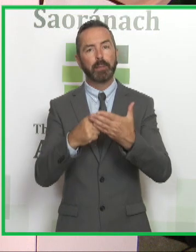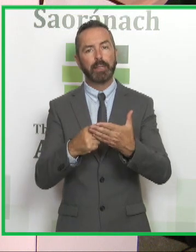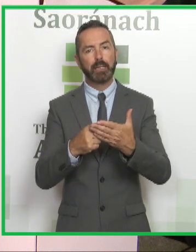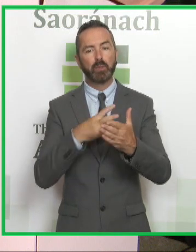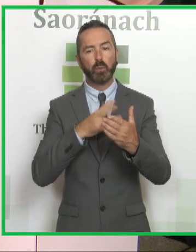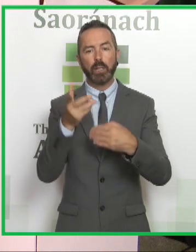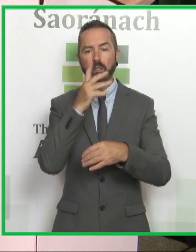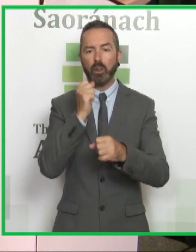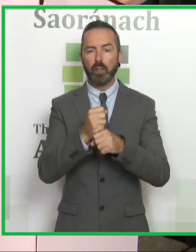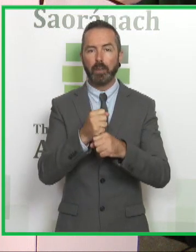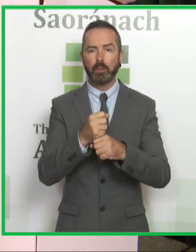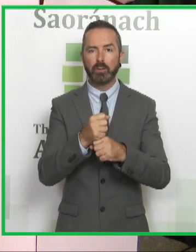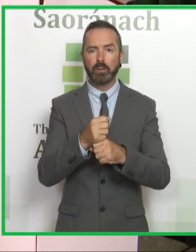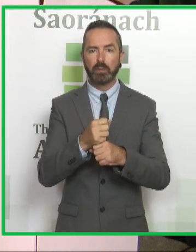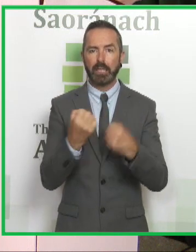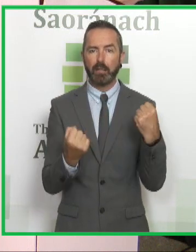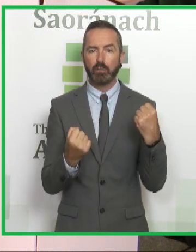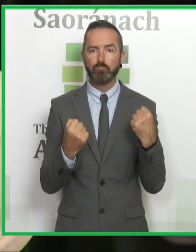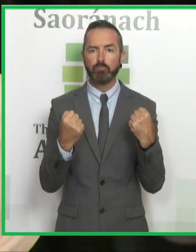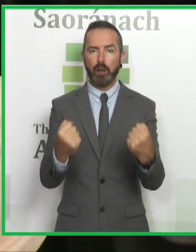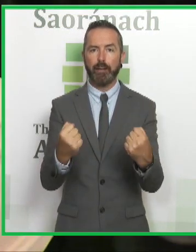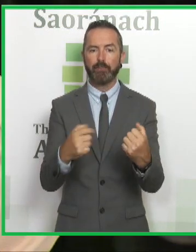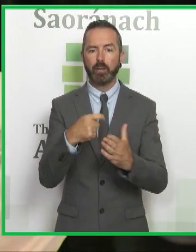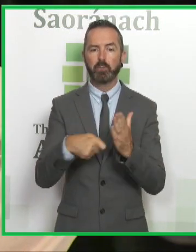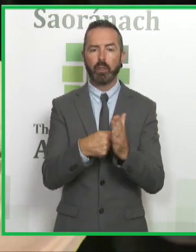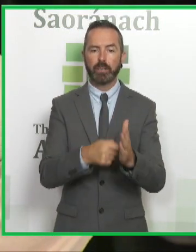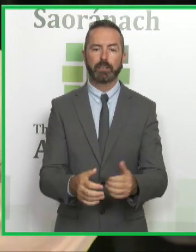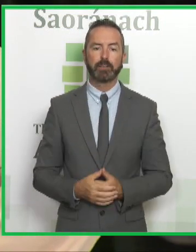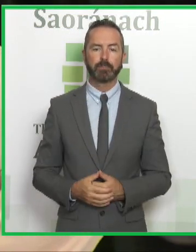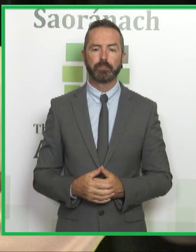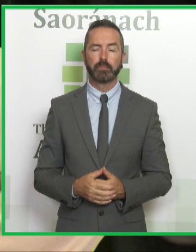when I talk about the Drive project. So what we're hearing